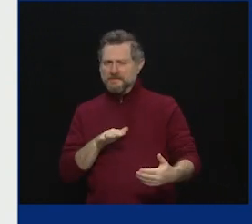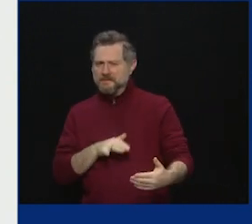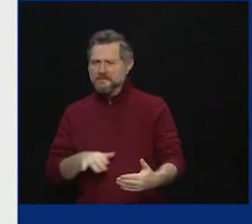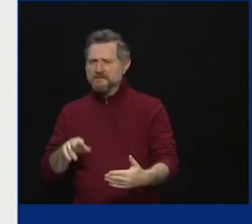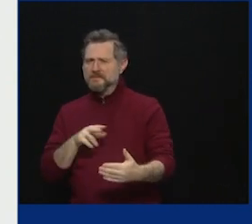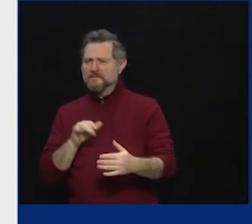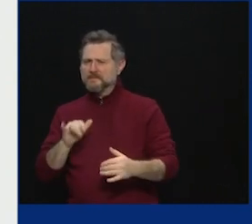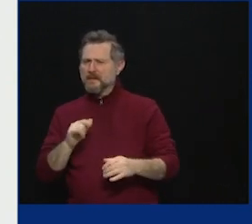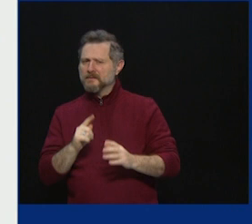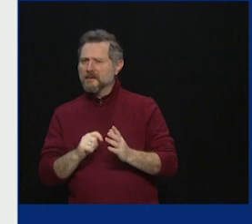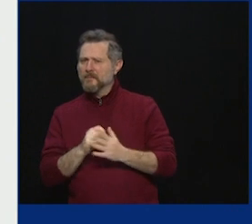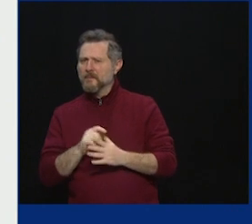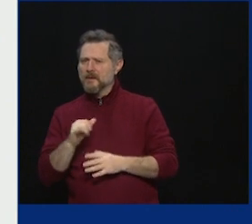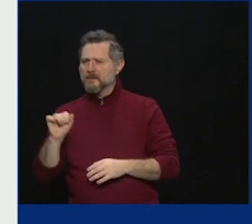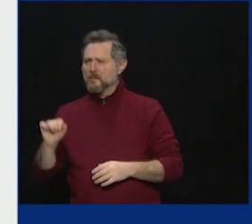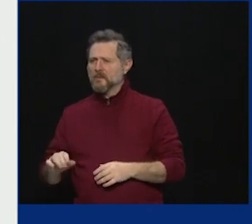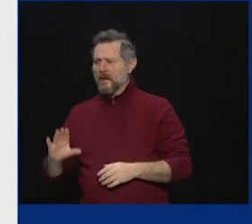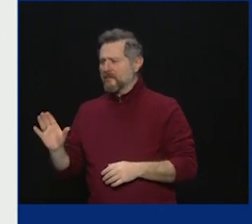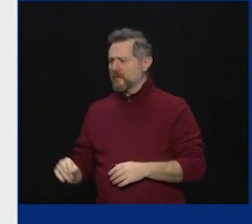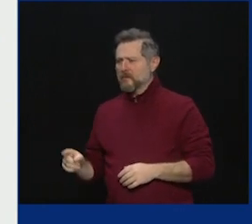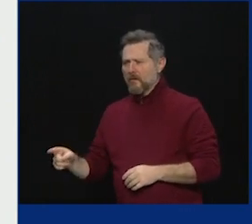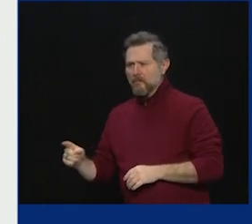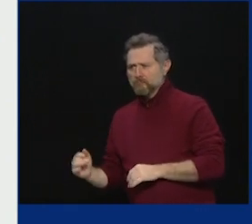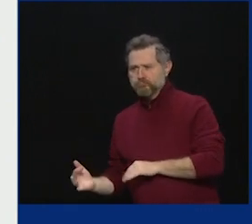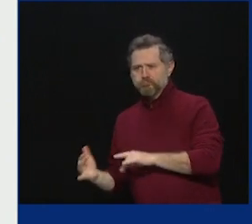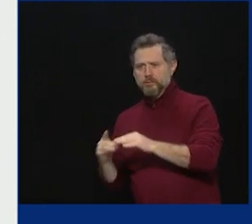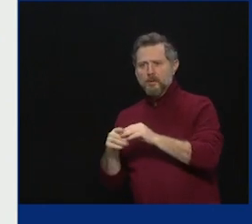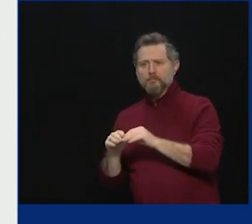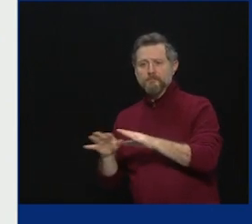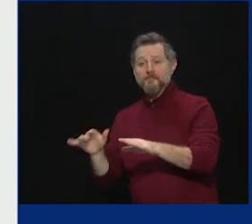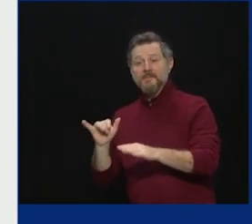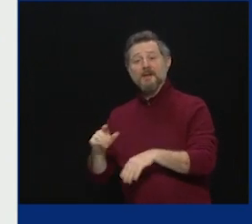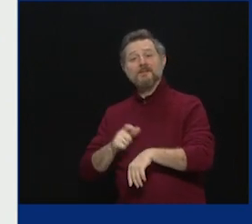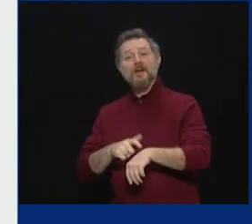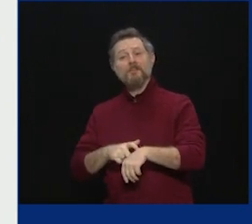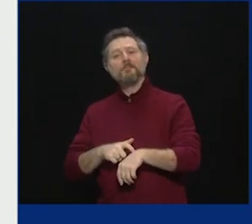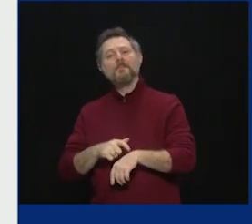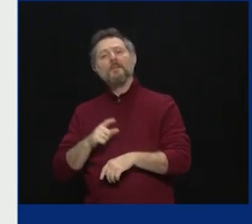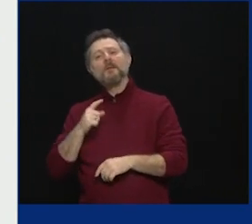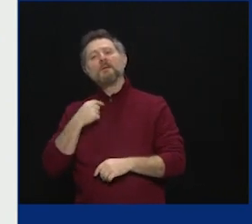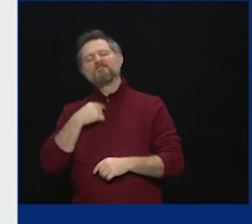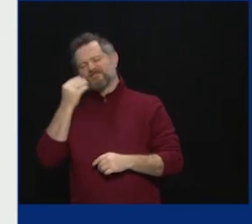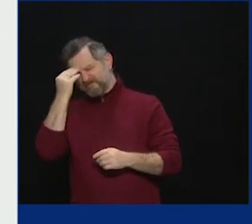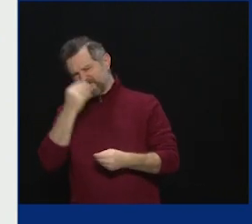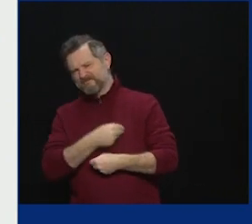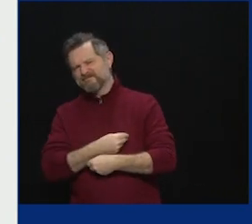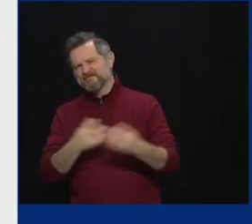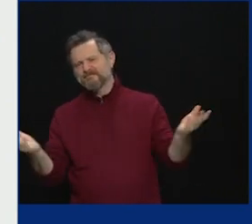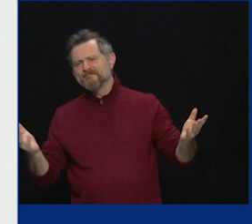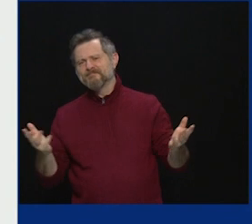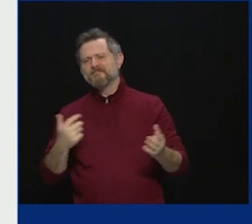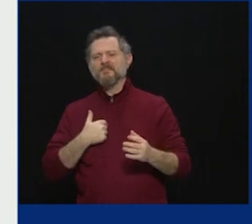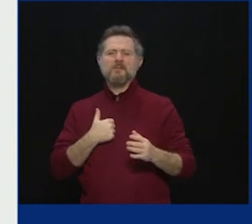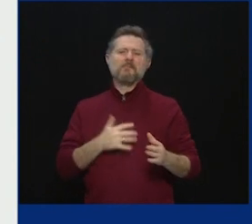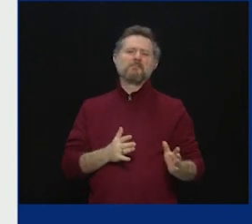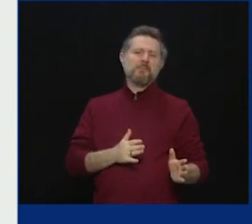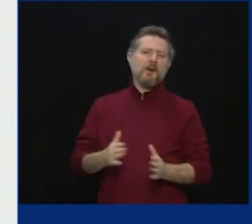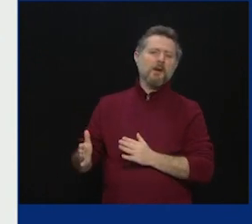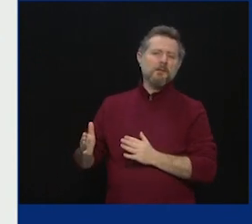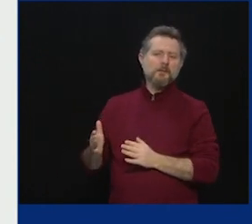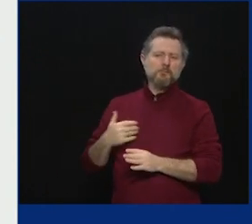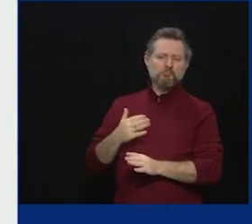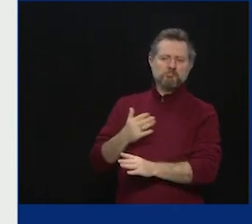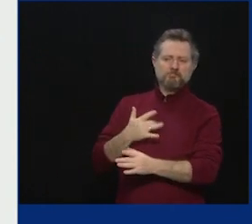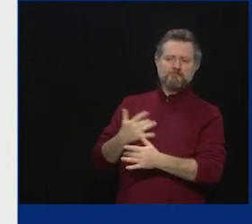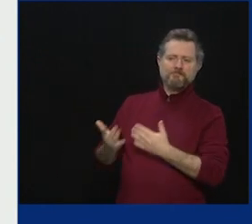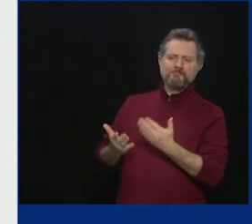in South Africa and before it came here. At that time, I signed an executive order in anticipation that I might need the